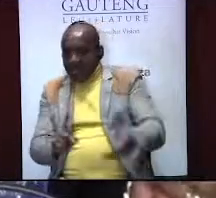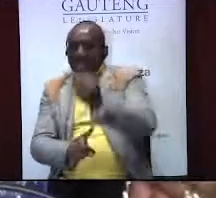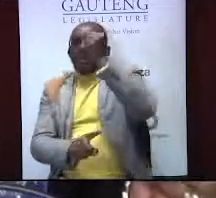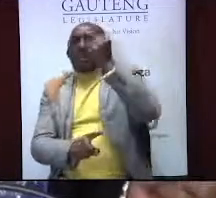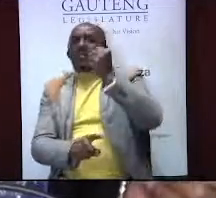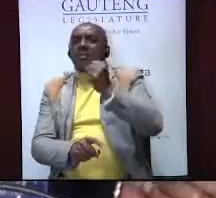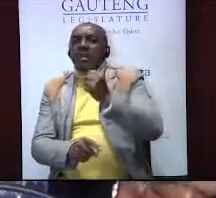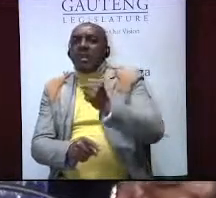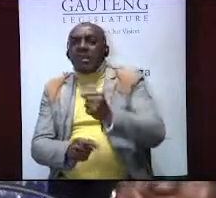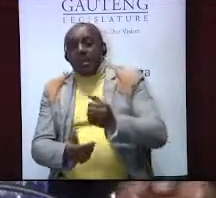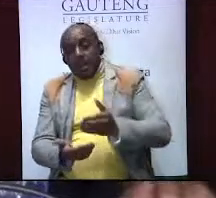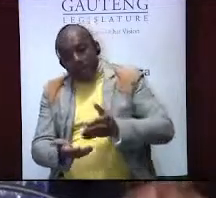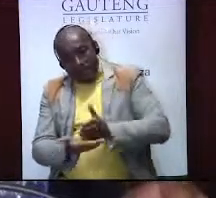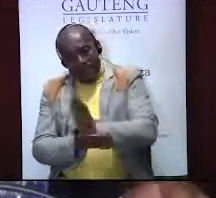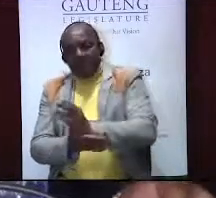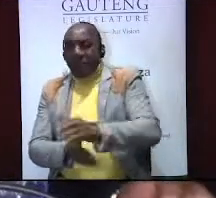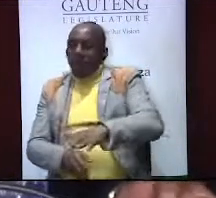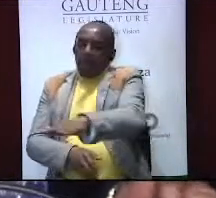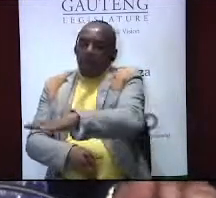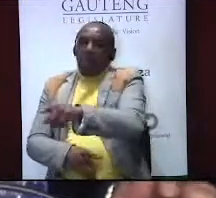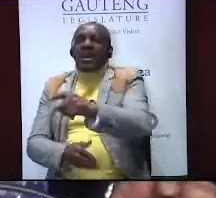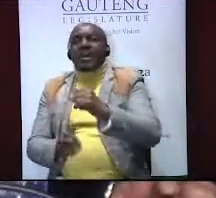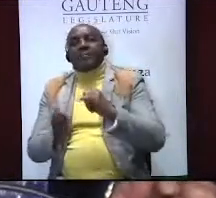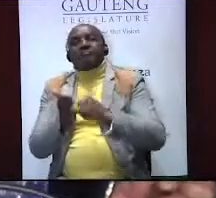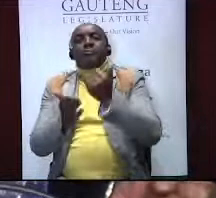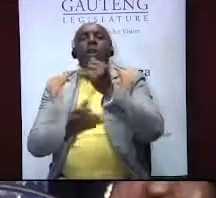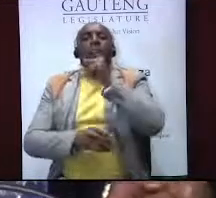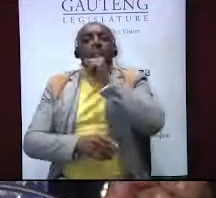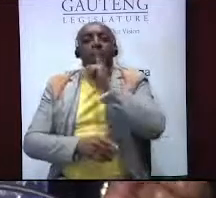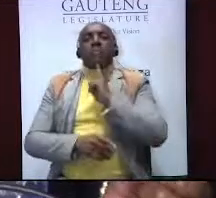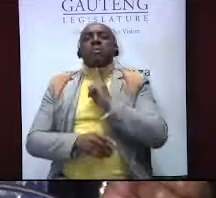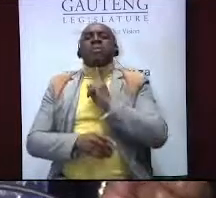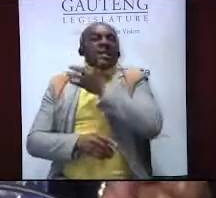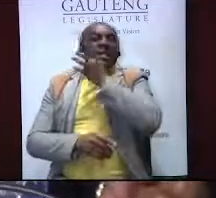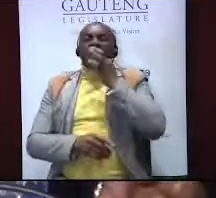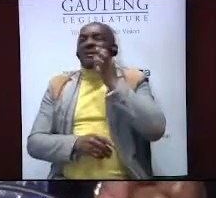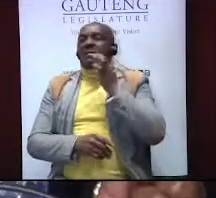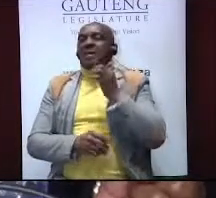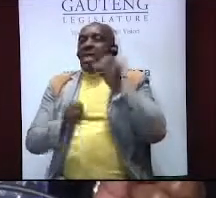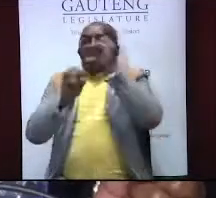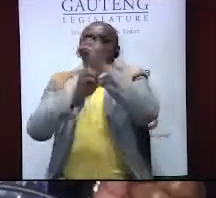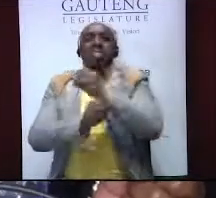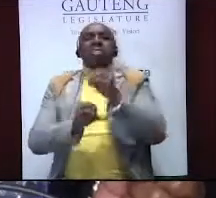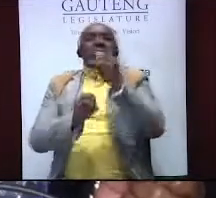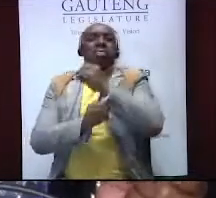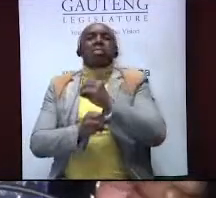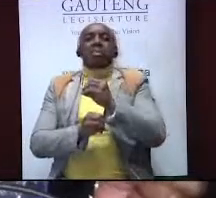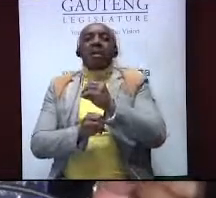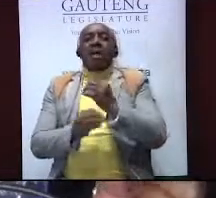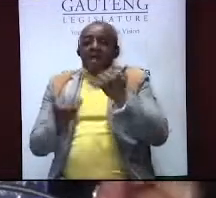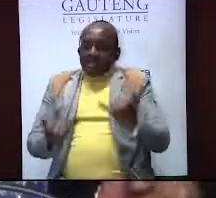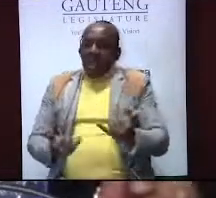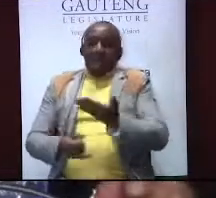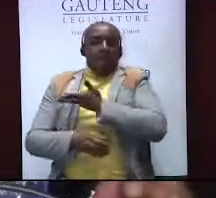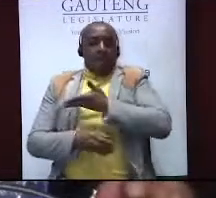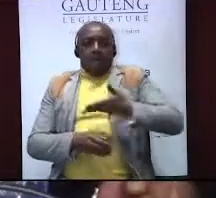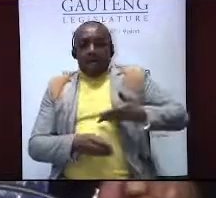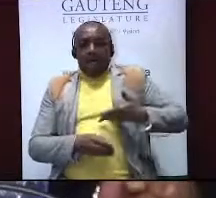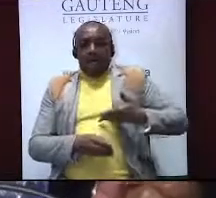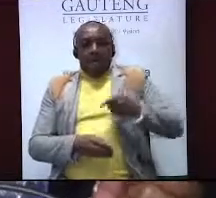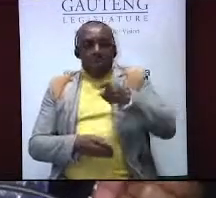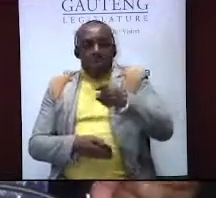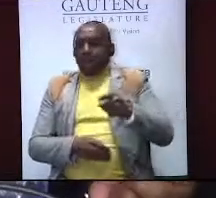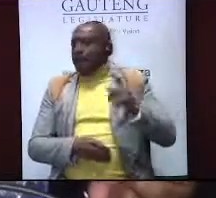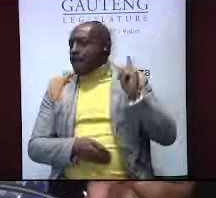place. You just kept quiet. You didn't say anything. And above me, you should have